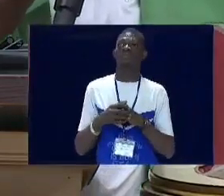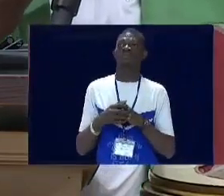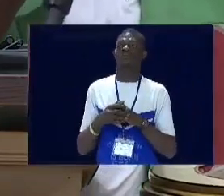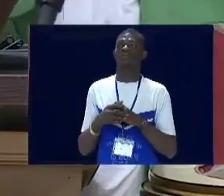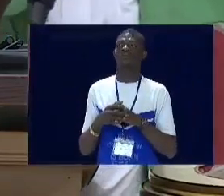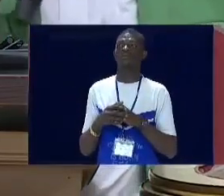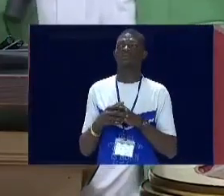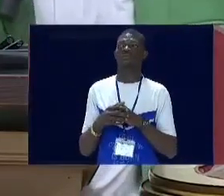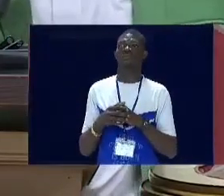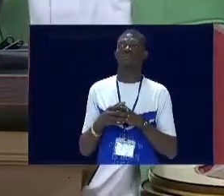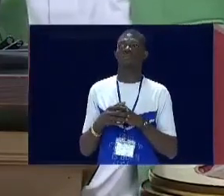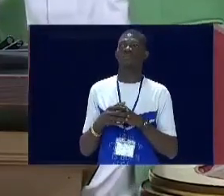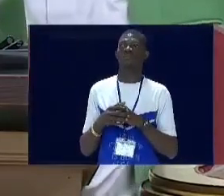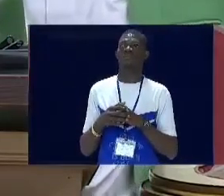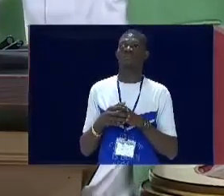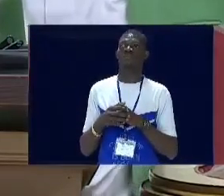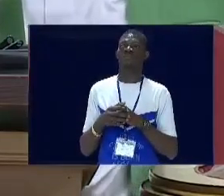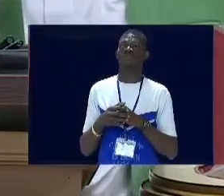And the